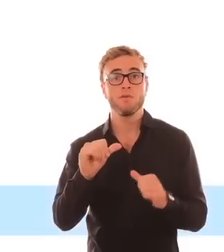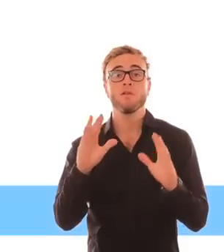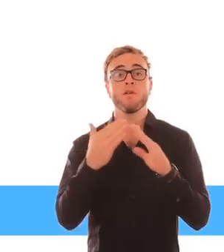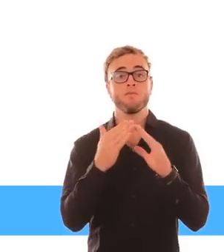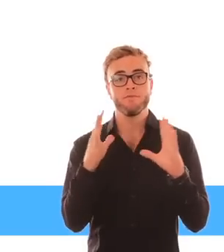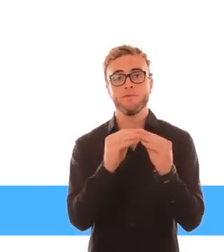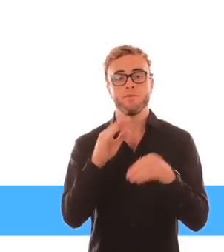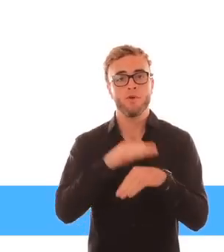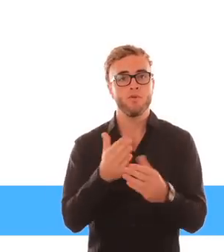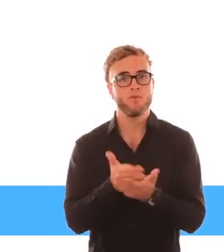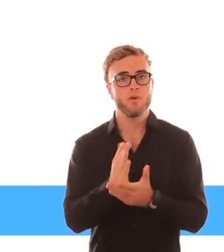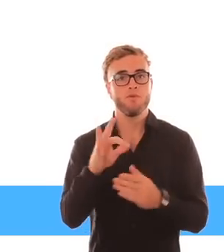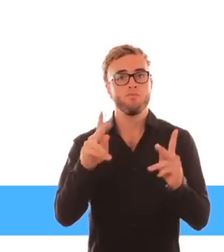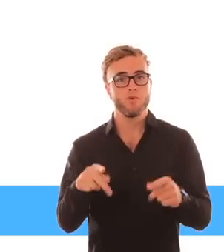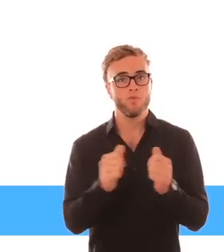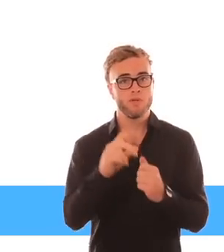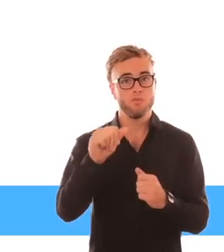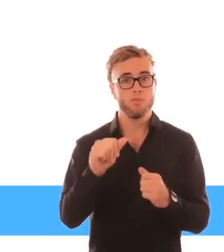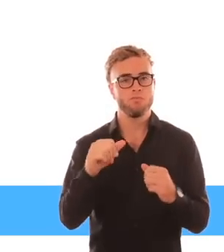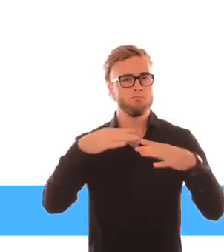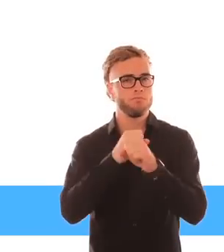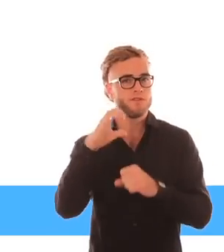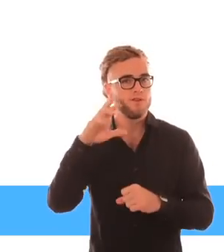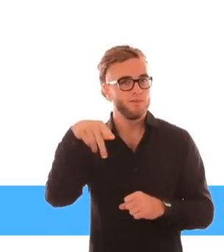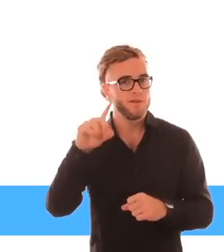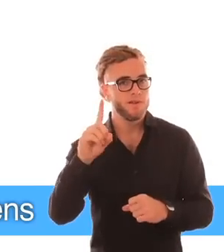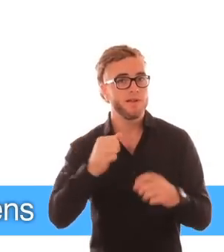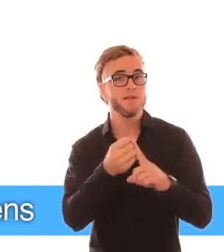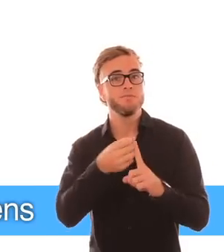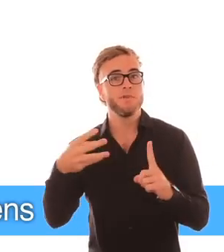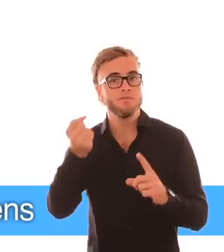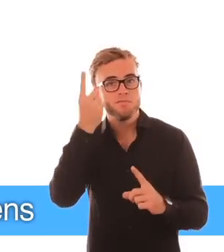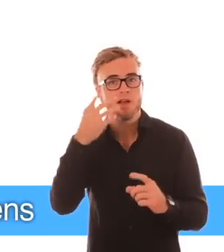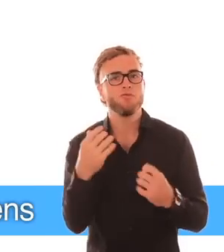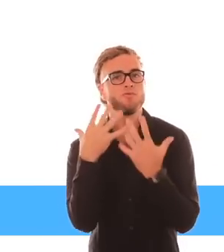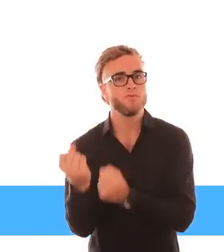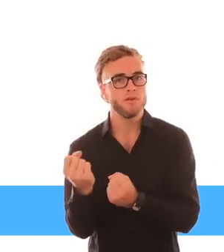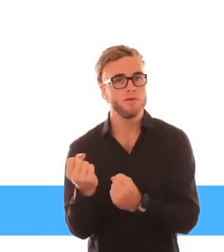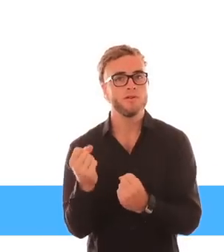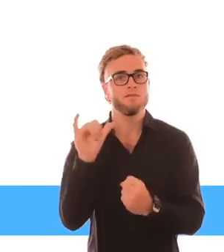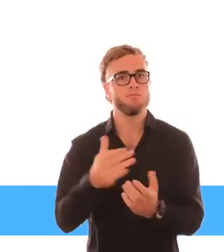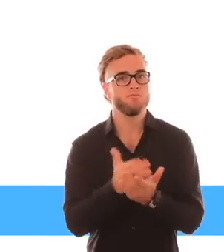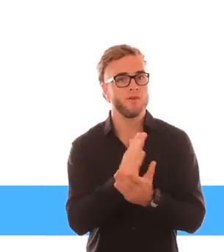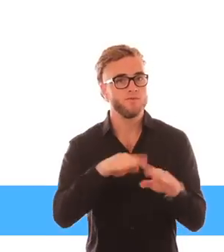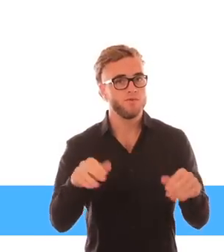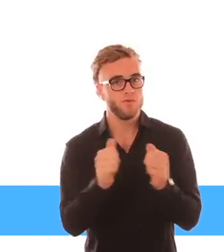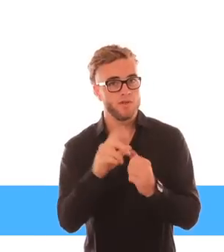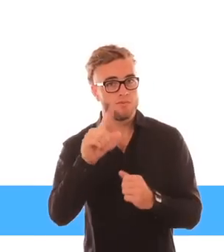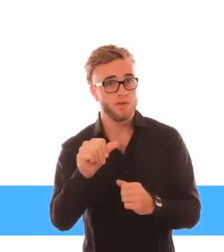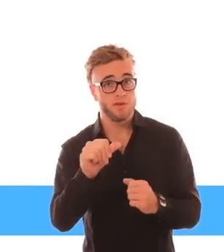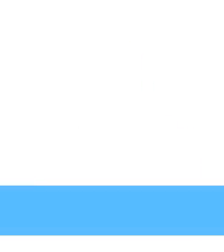The Convention on the Rights of Persons with Disabilities, also called the CRPD, expands the understanding and strengthens the rights of children